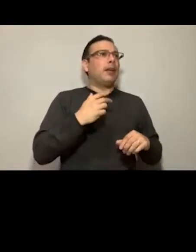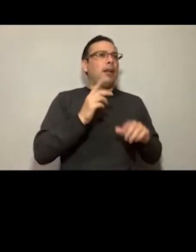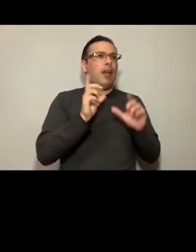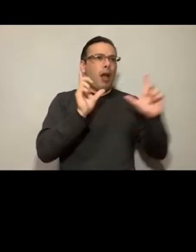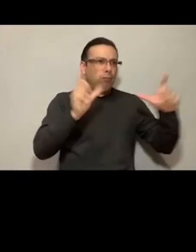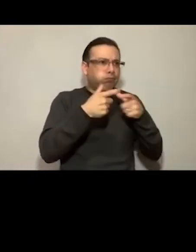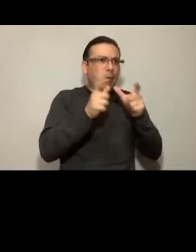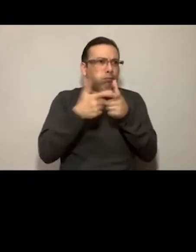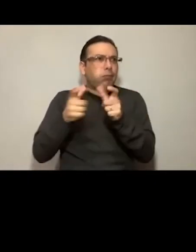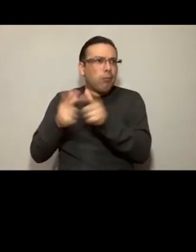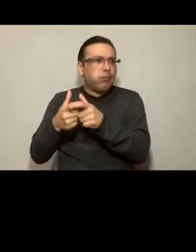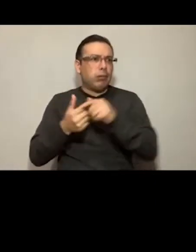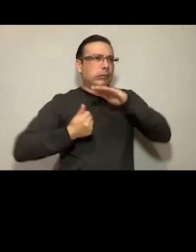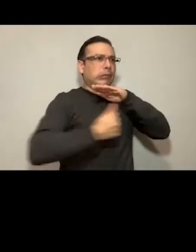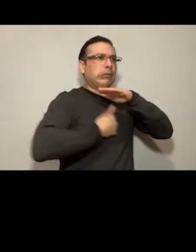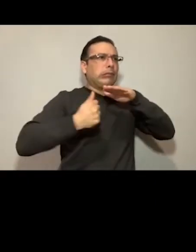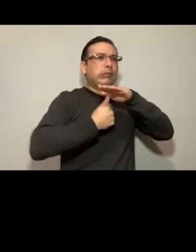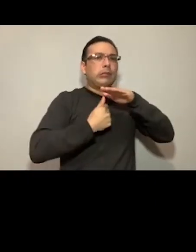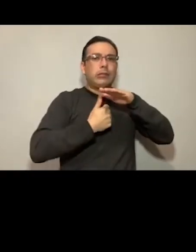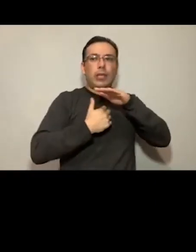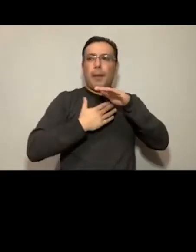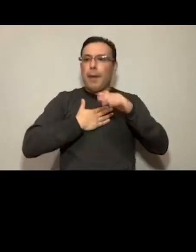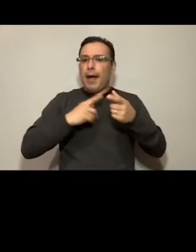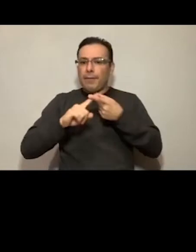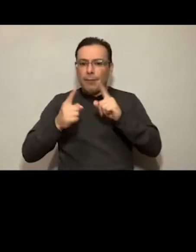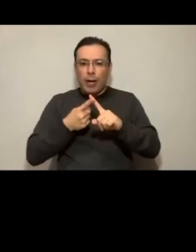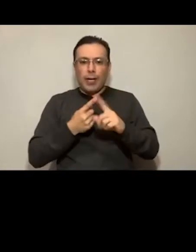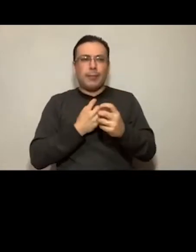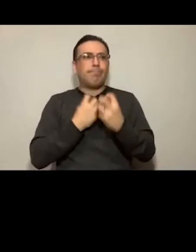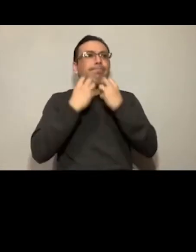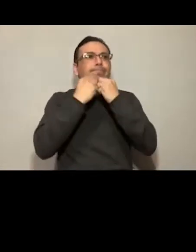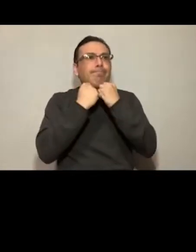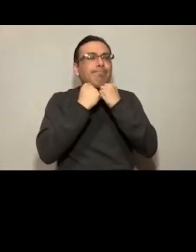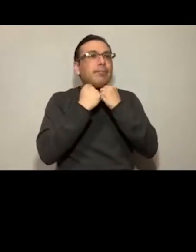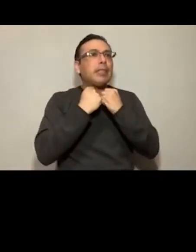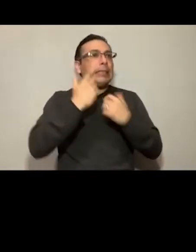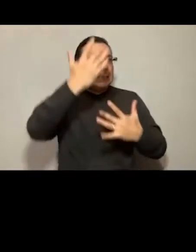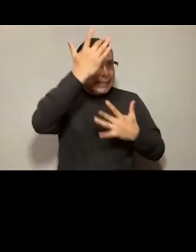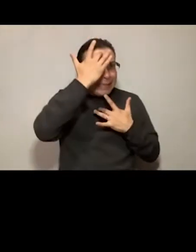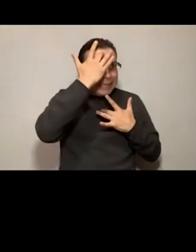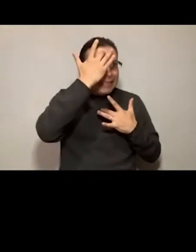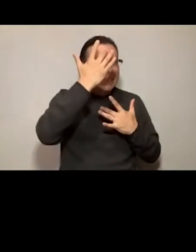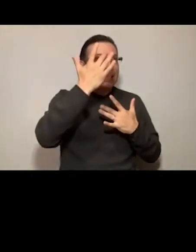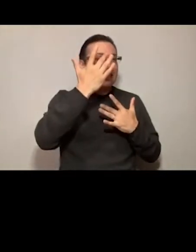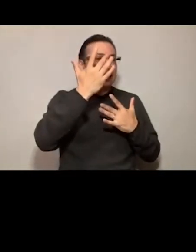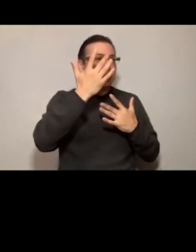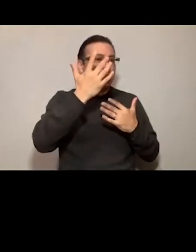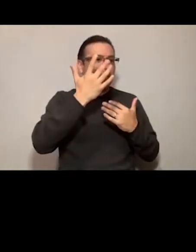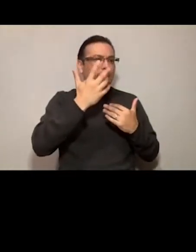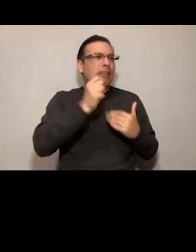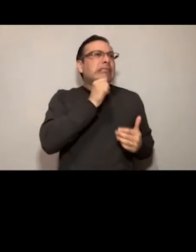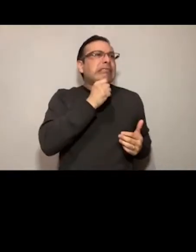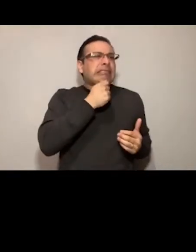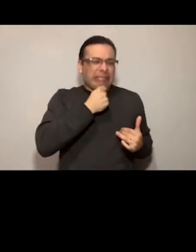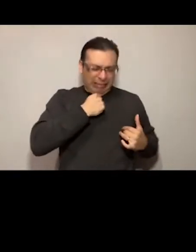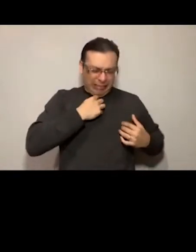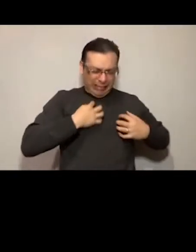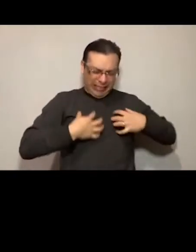know, having to go through what COVID is doing to our bodies. You know, luckily, and I say